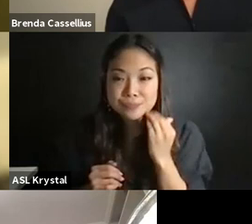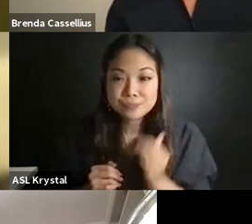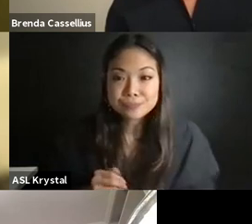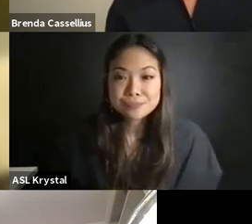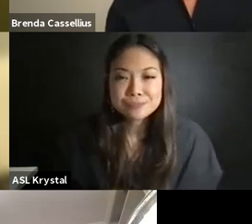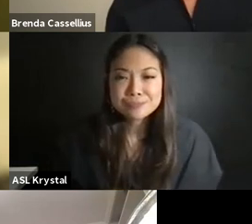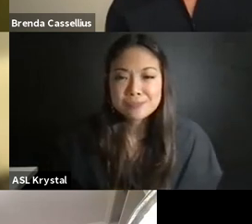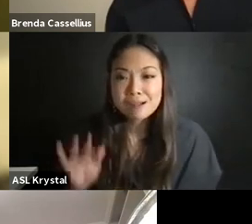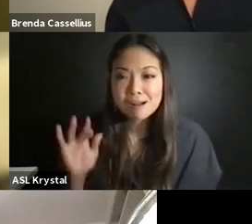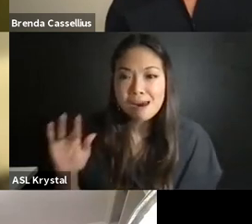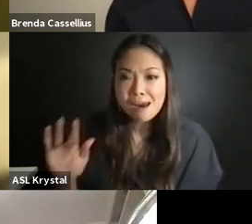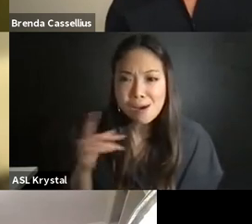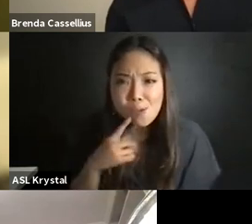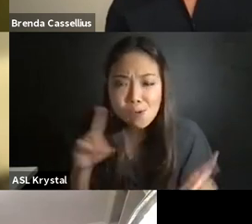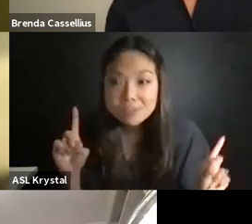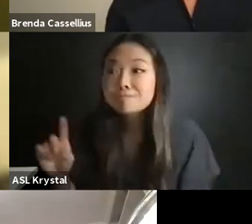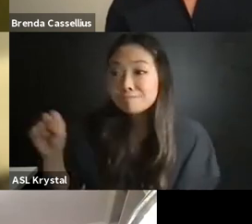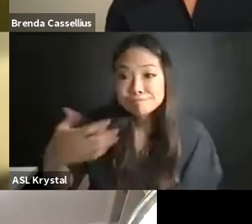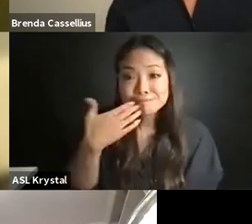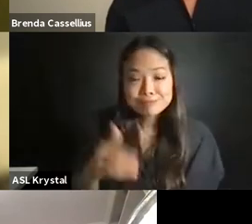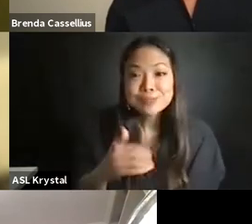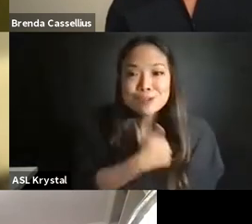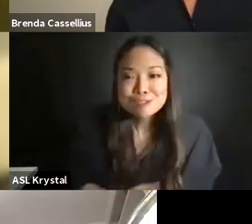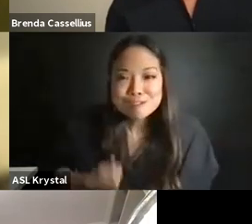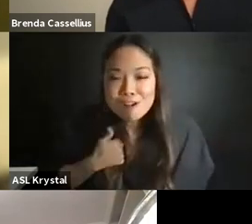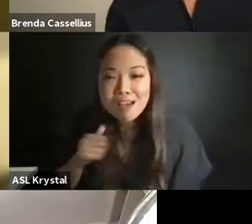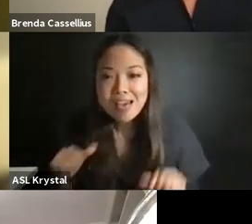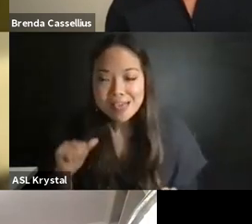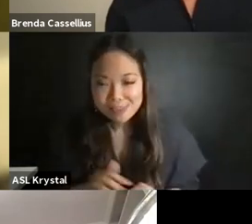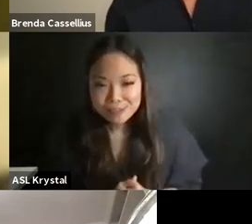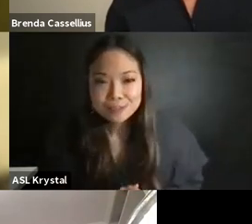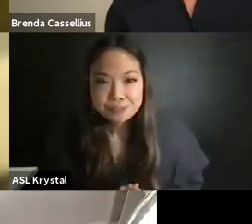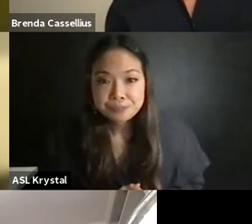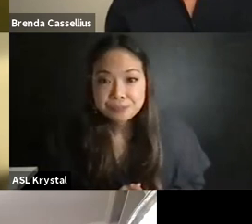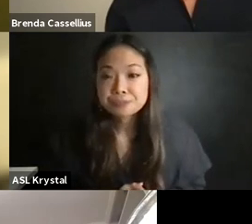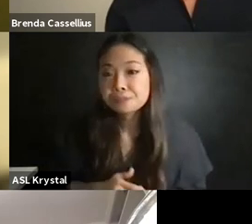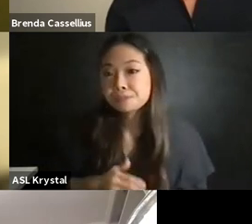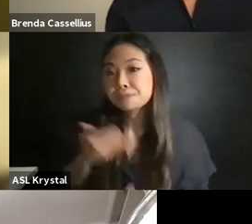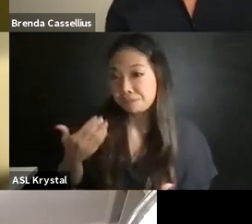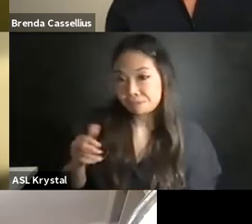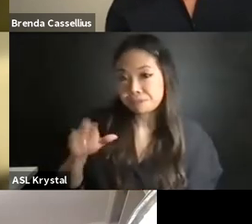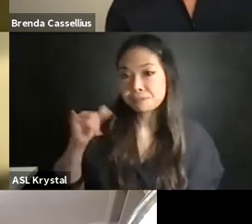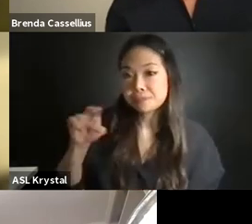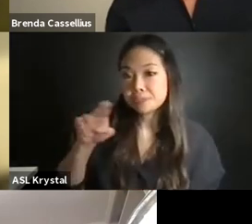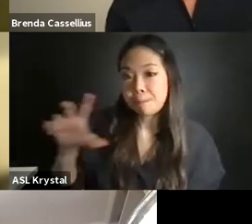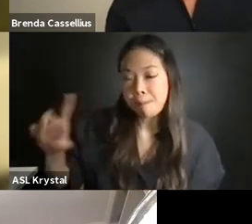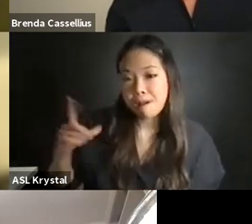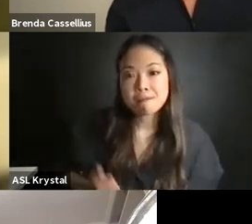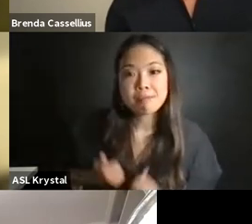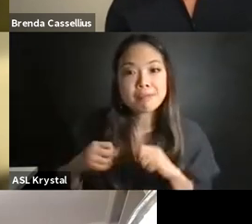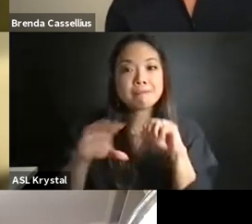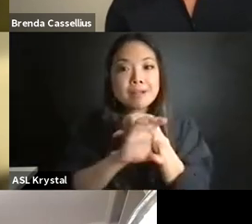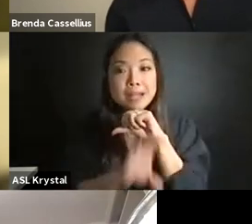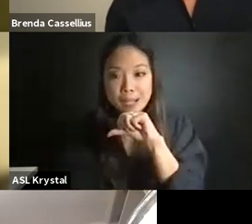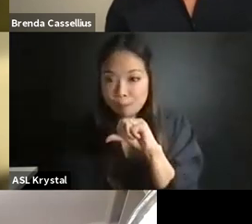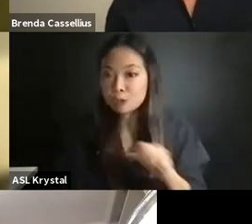is that working yes good evening okay sorry uh i'm a resident john mudd i'm a resident of cambridge a member of the